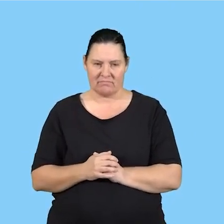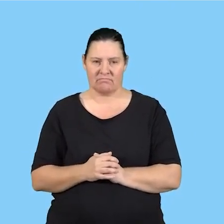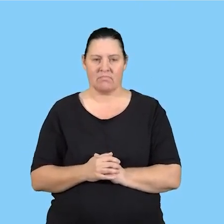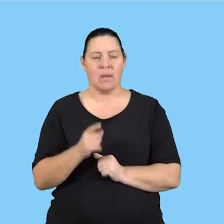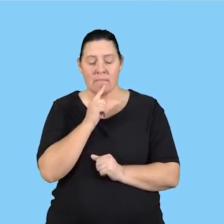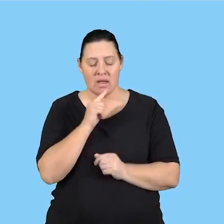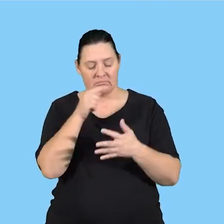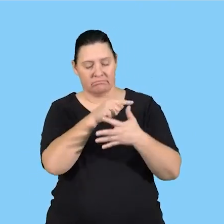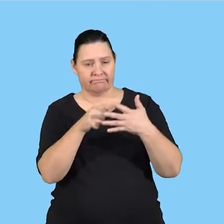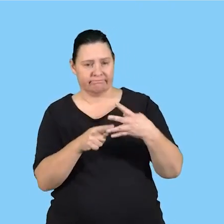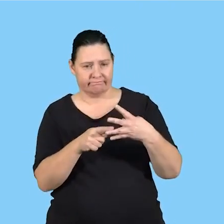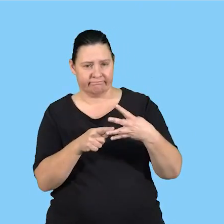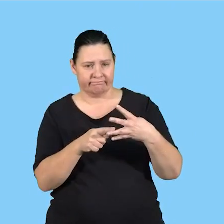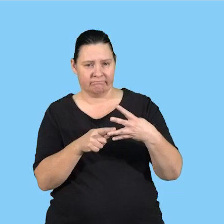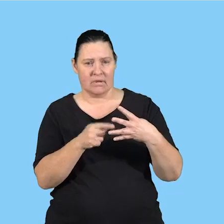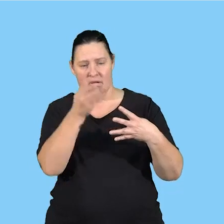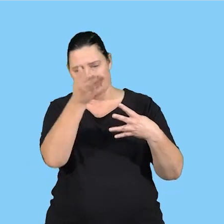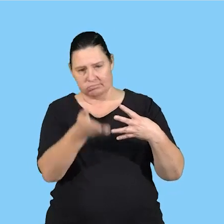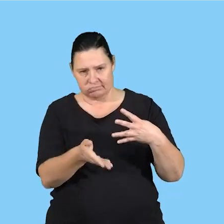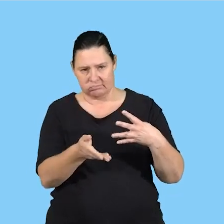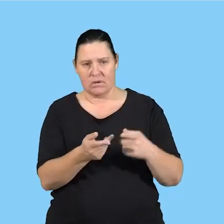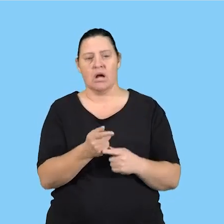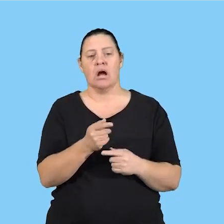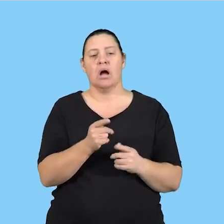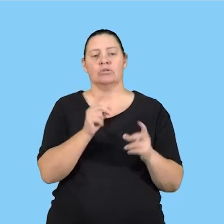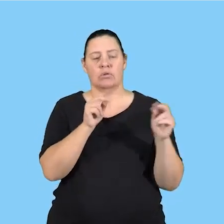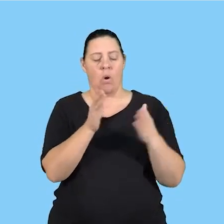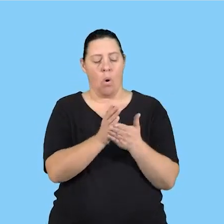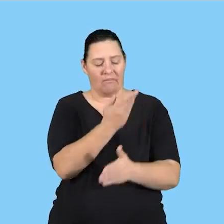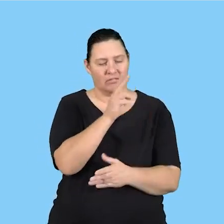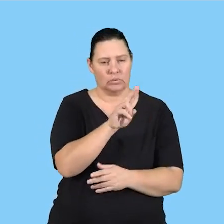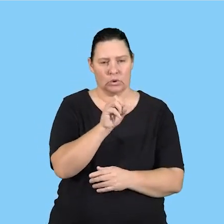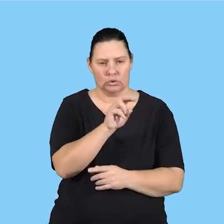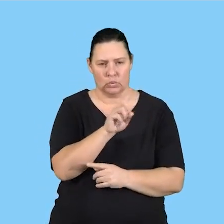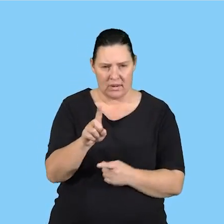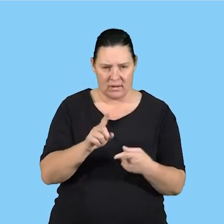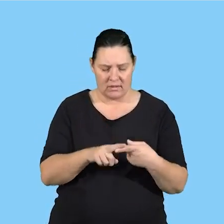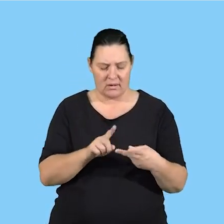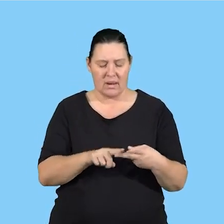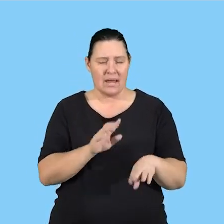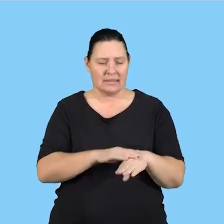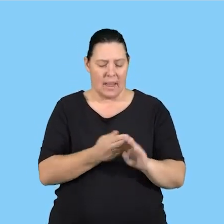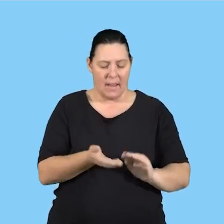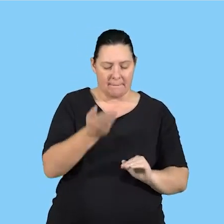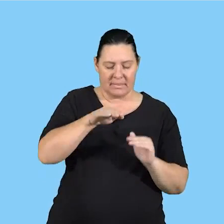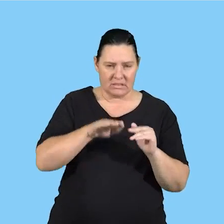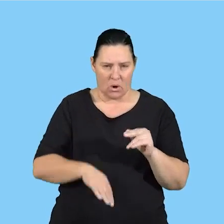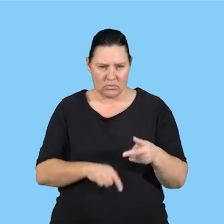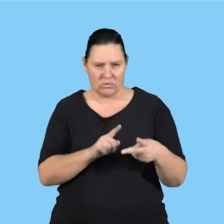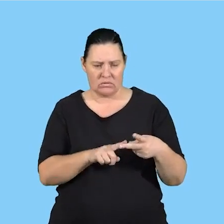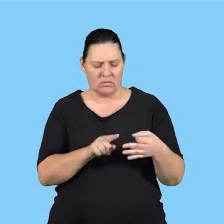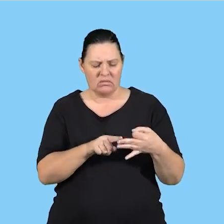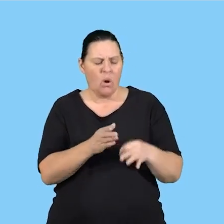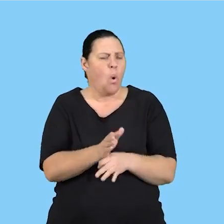am going to be talking about the topics that were removed in 2021, time increase or decrease, what has